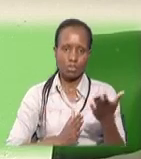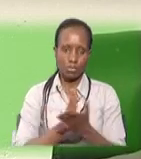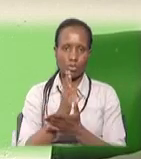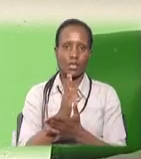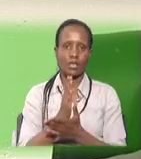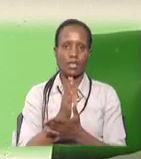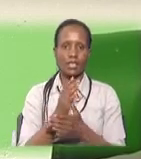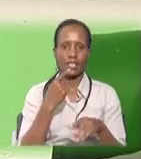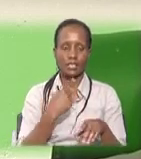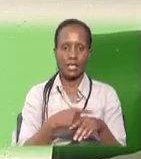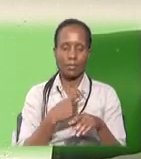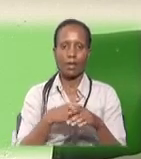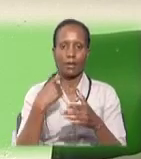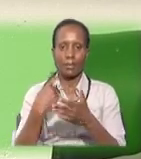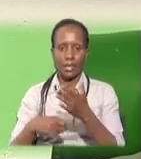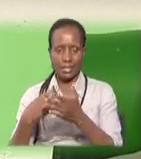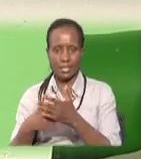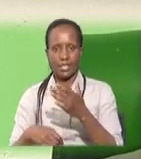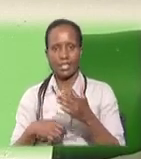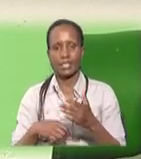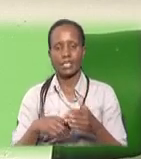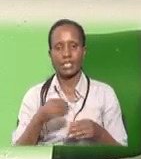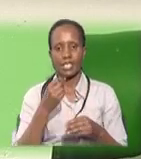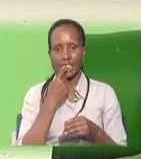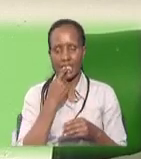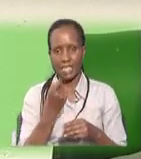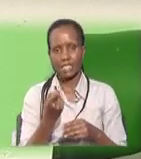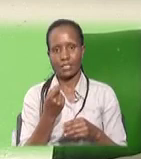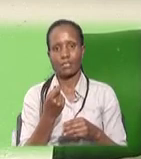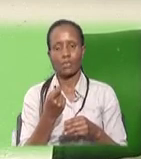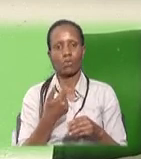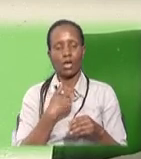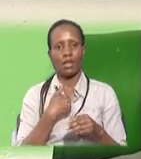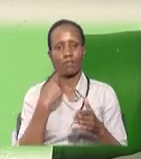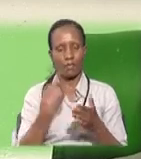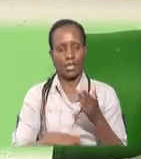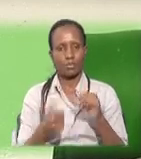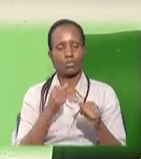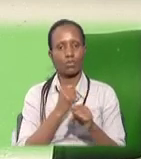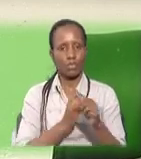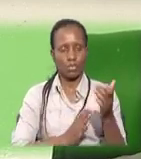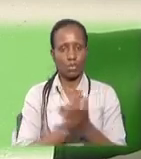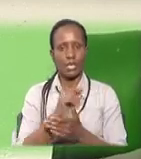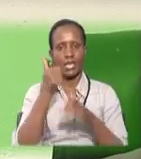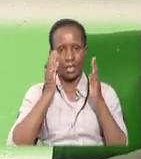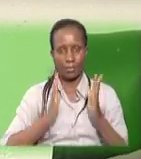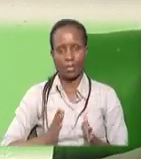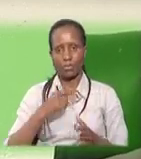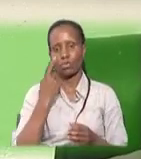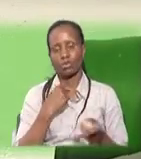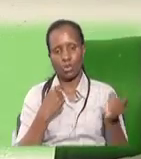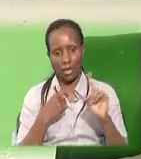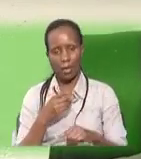makes sure that when it comes to pricing of paddy, when the farmers are selling, we set a price that we make sure that whoever want to